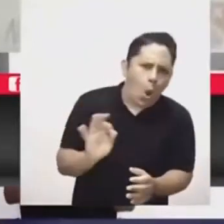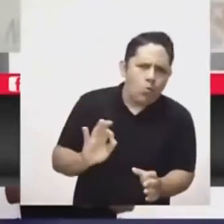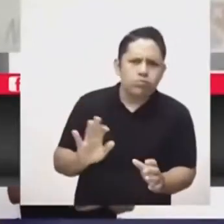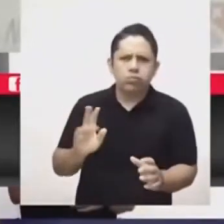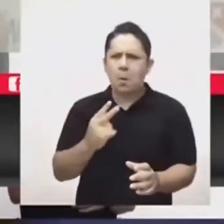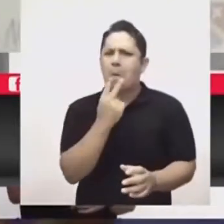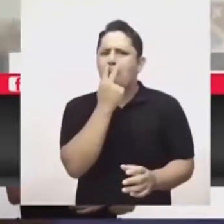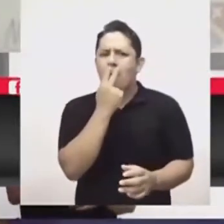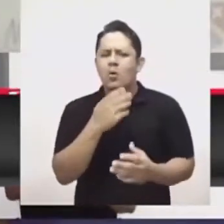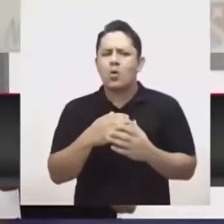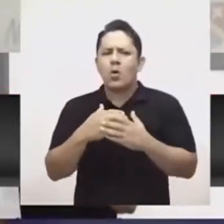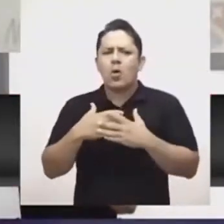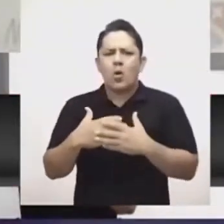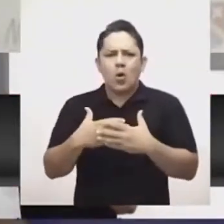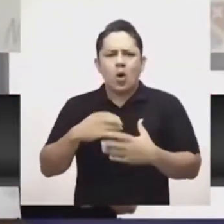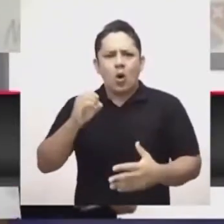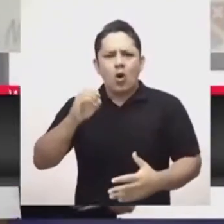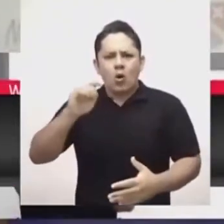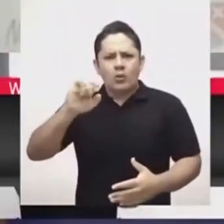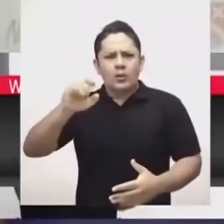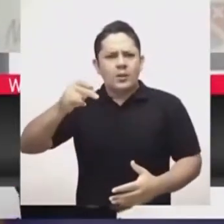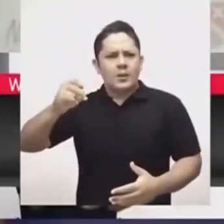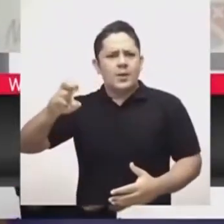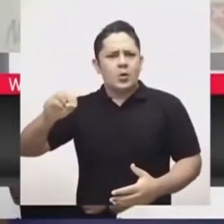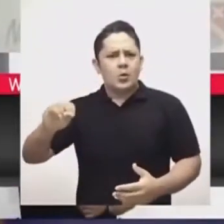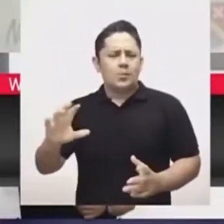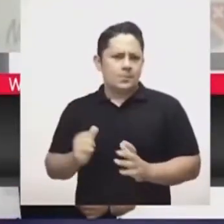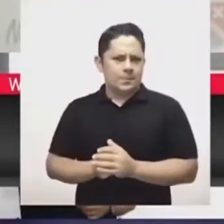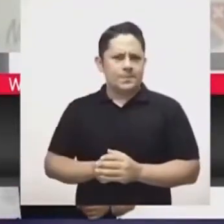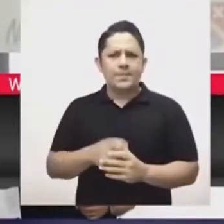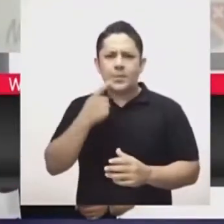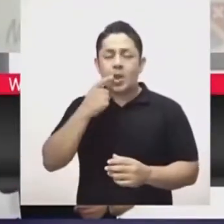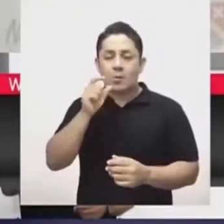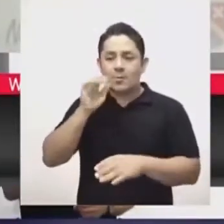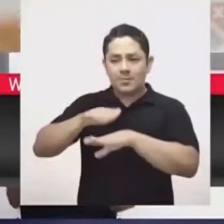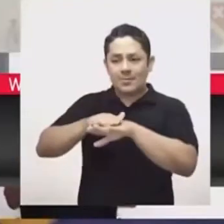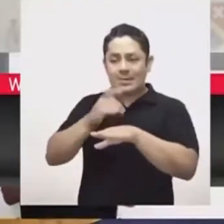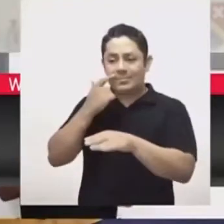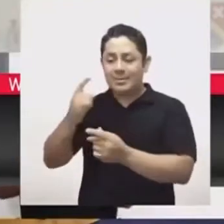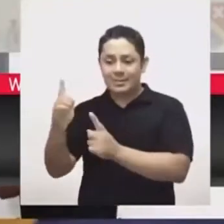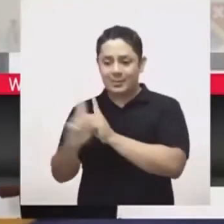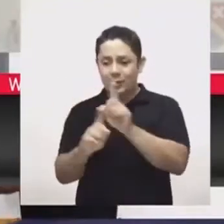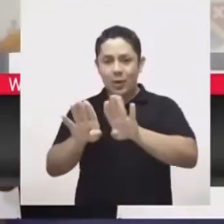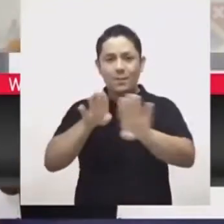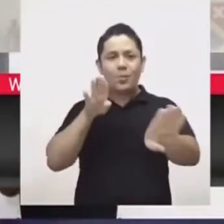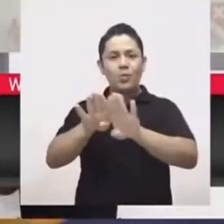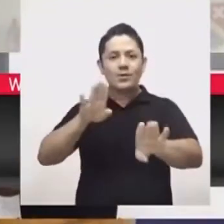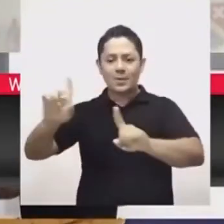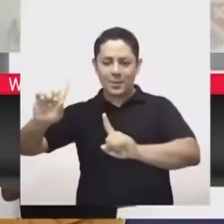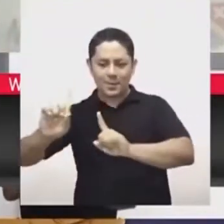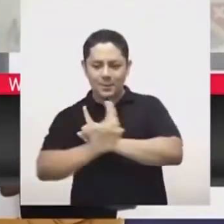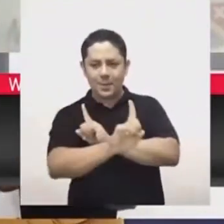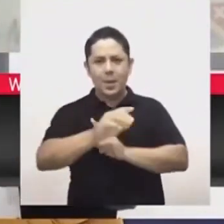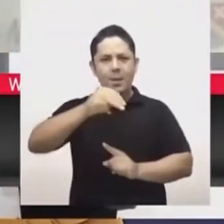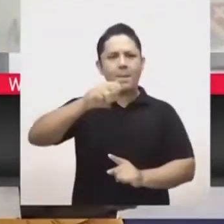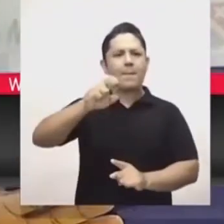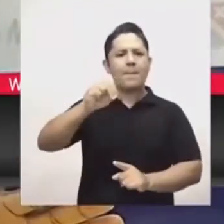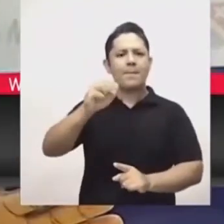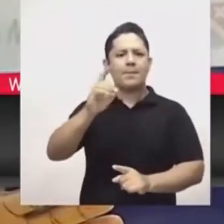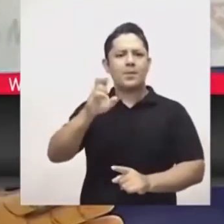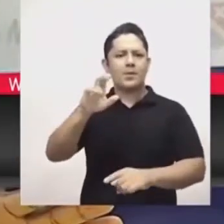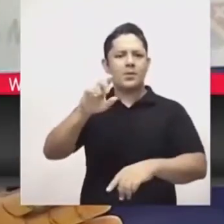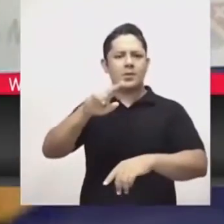door of delivery is Dr. Mendez, who receives all those that are admitted and says this one should go to the ICU. The team that is